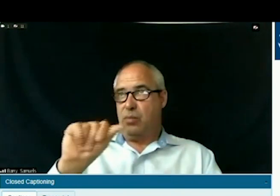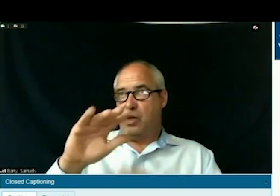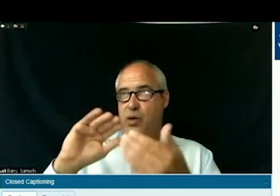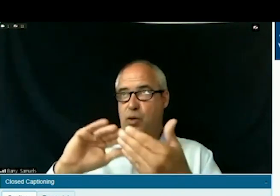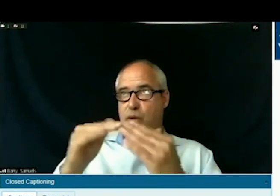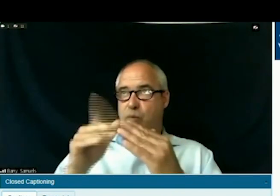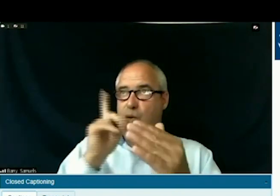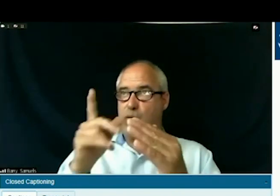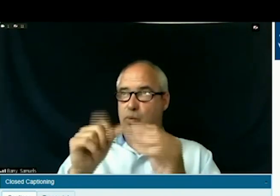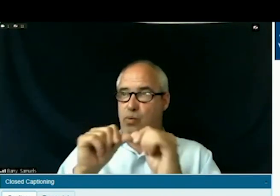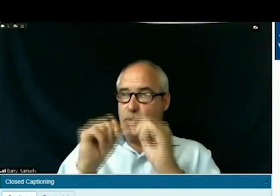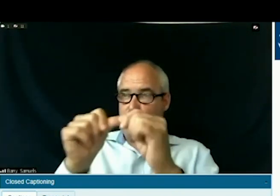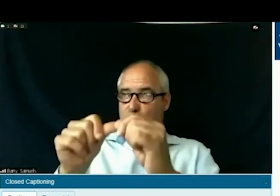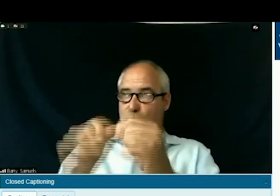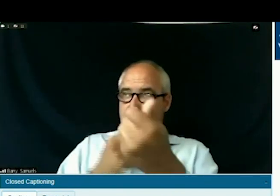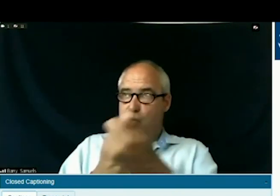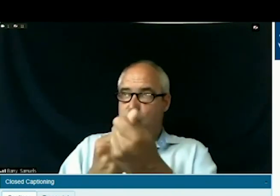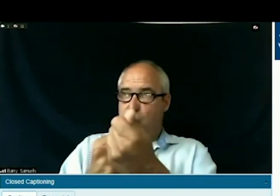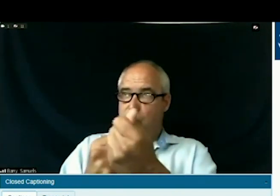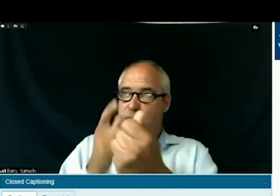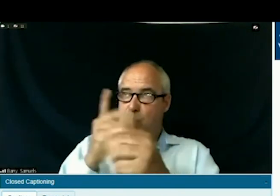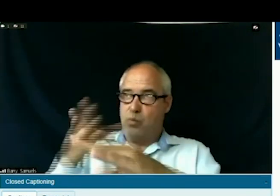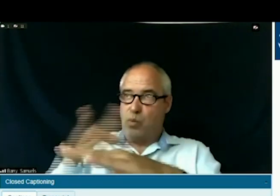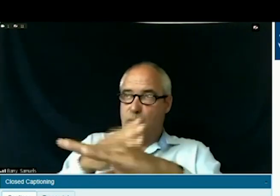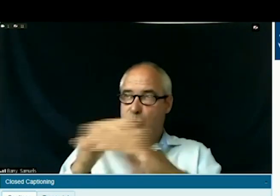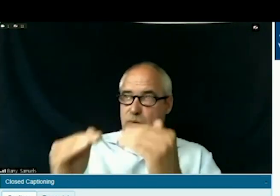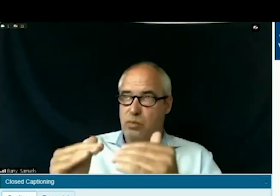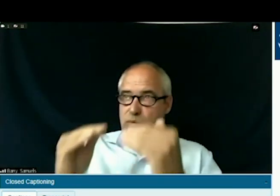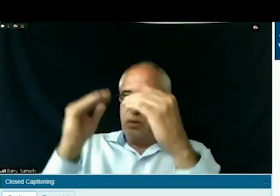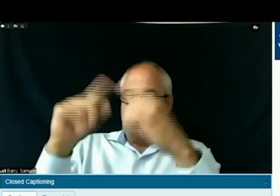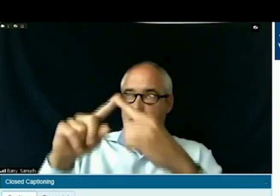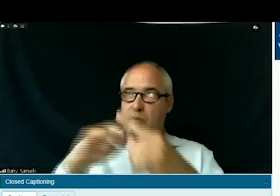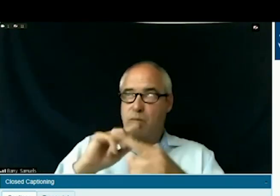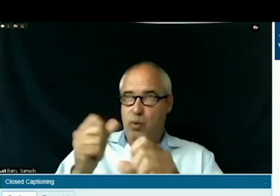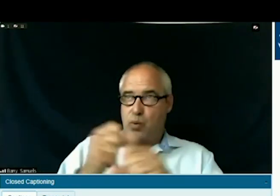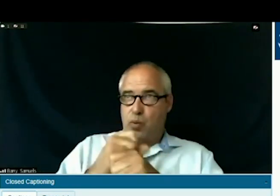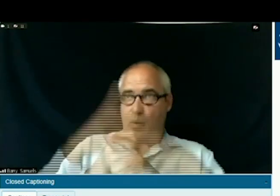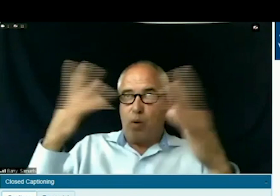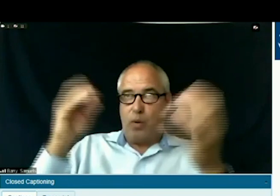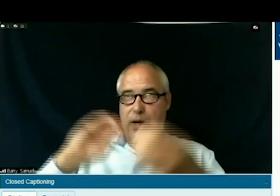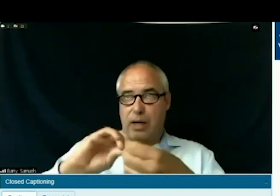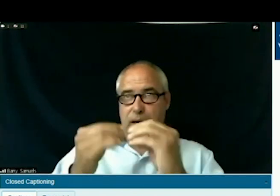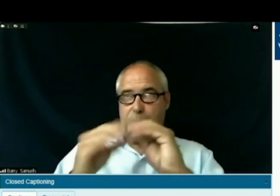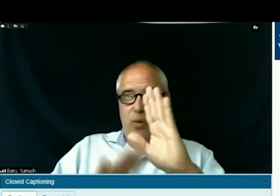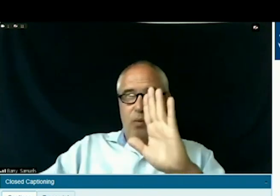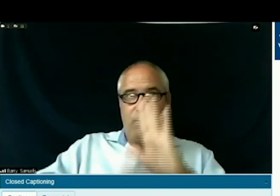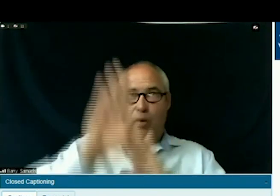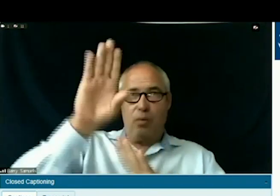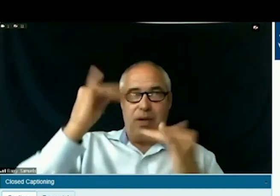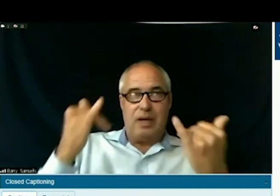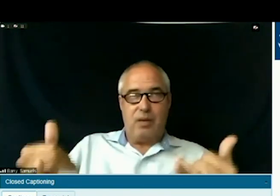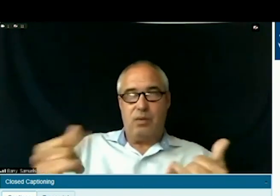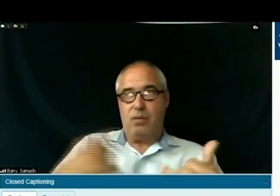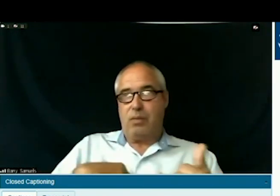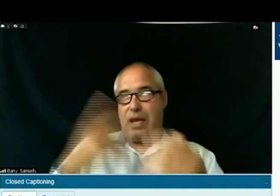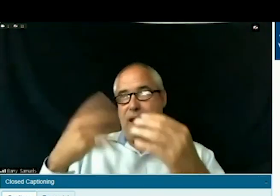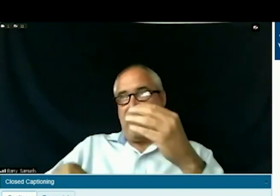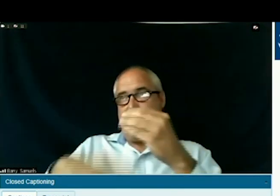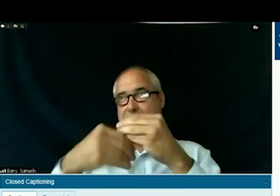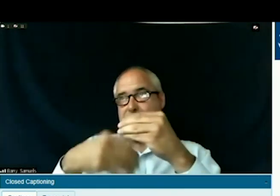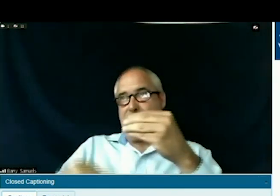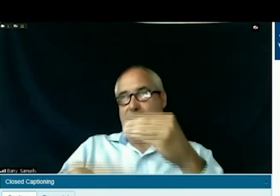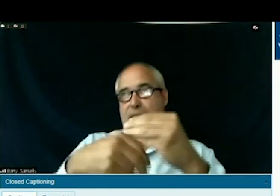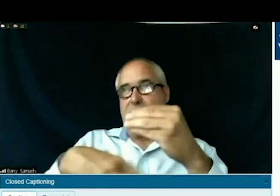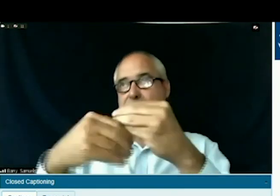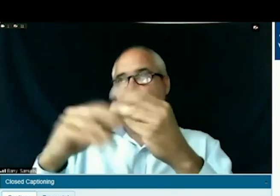with disabilities, because the number of people with disabilities continues to grow anyway. So adding the number of people who are